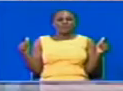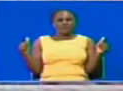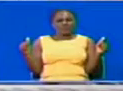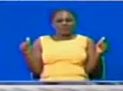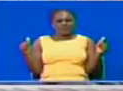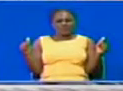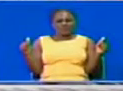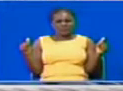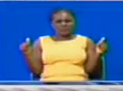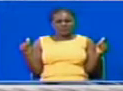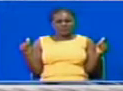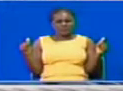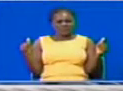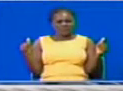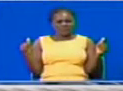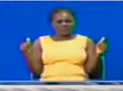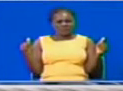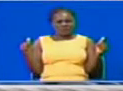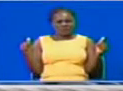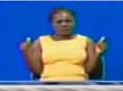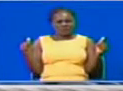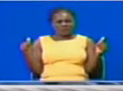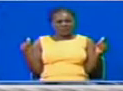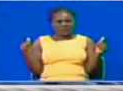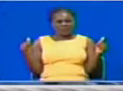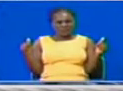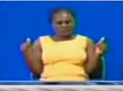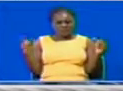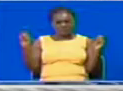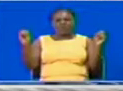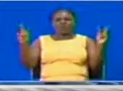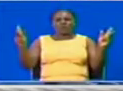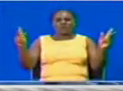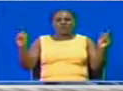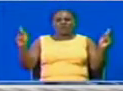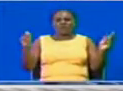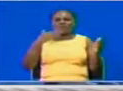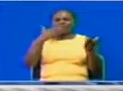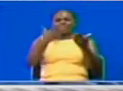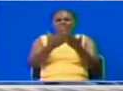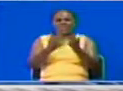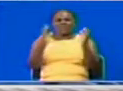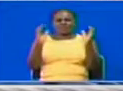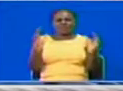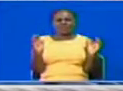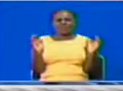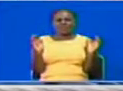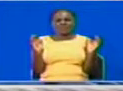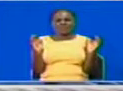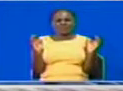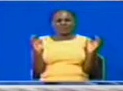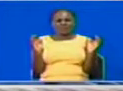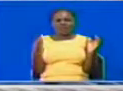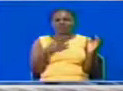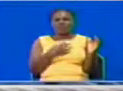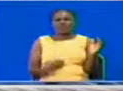Martin. To the opposition. Then you have now. Yeah? All right, Martin. Thank you very much for helping us dissect that. I wish we had